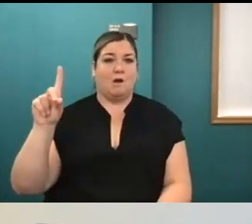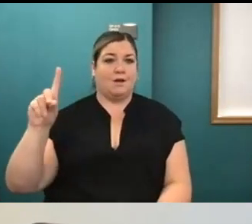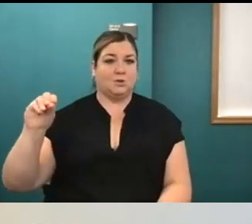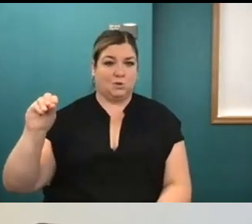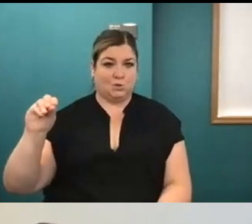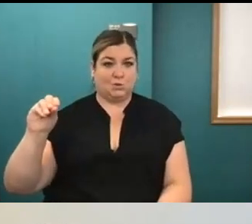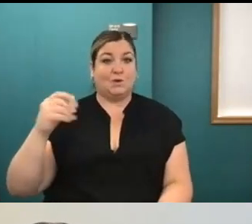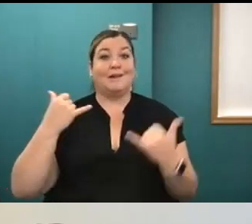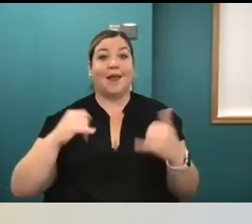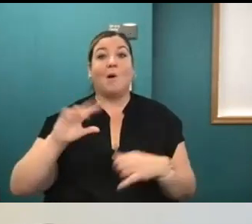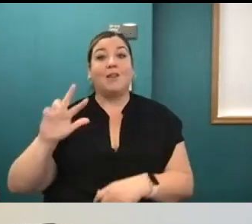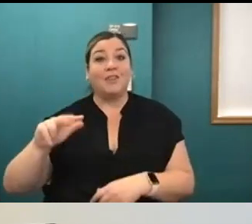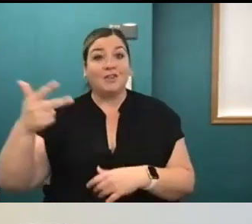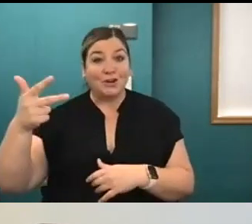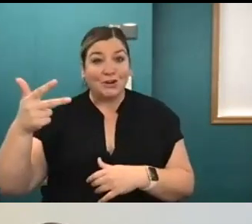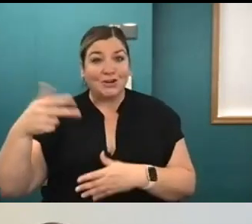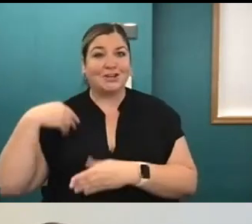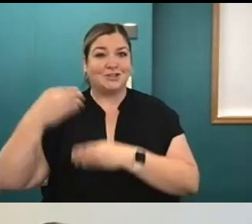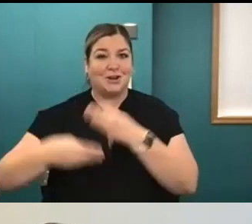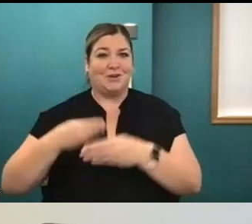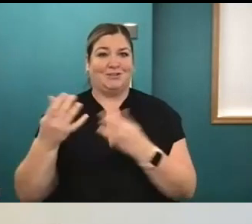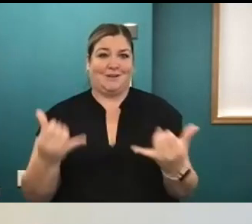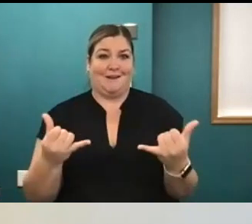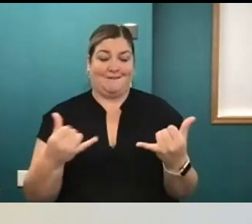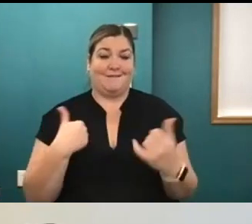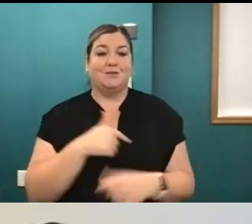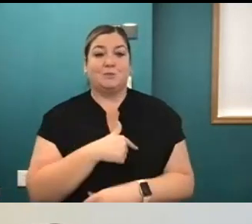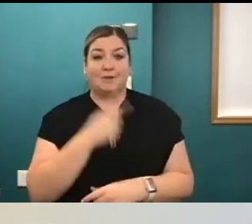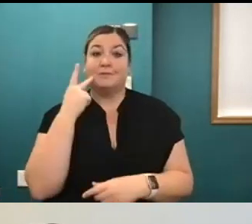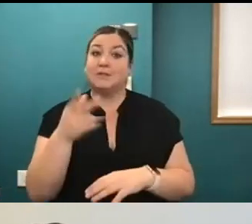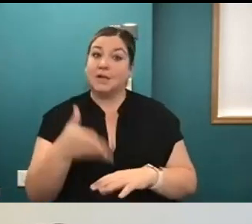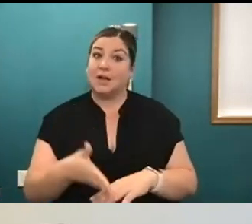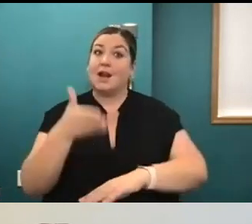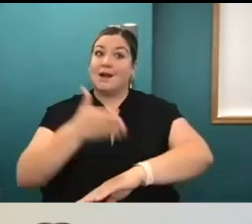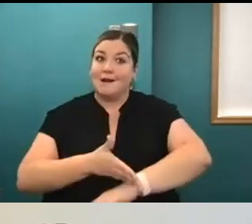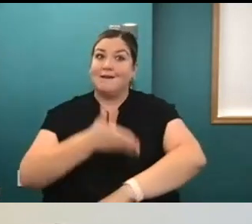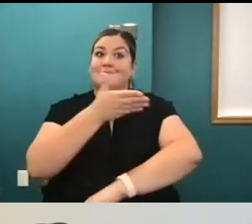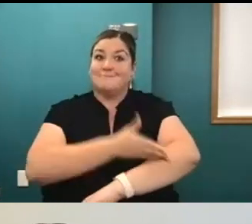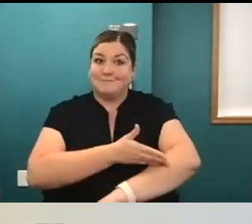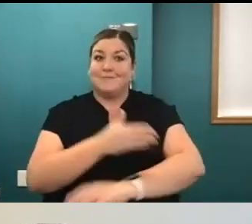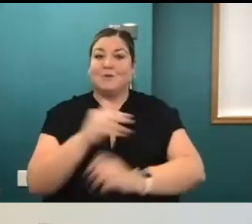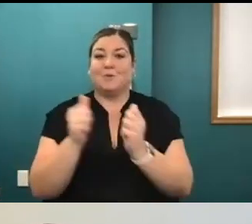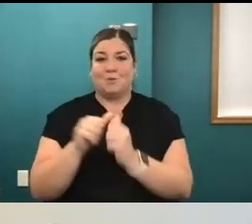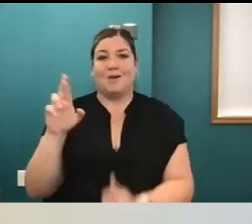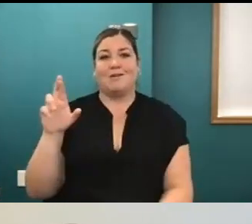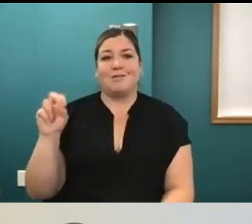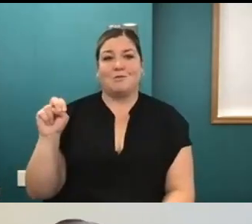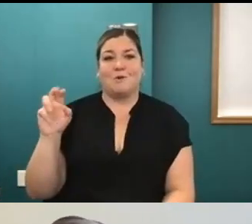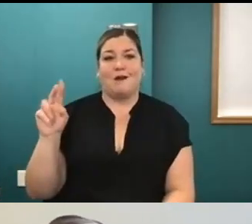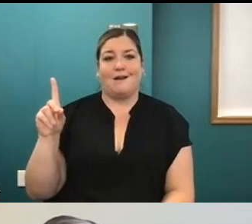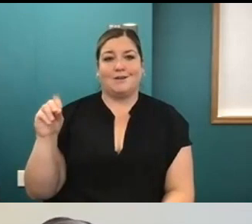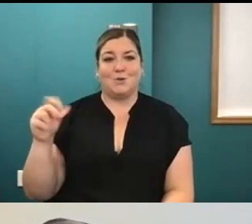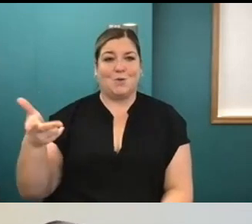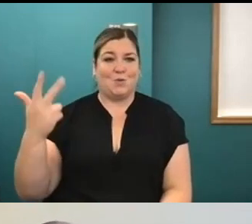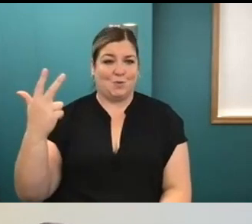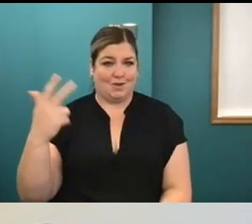are actually on our 3rd generation. So we have seen a lot of improvements in the Rondo 3. And the main thing that we